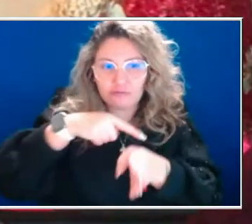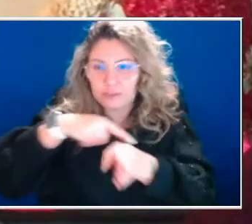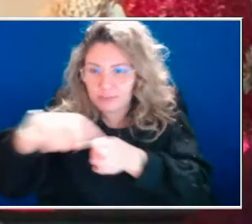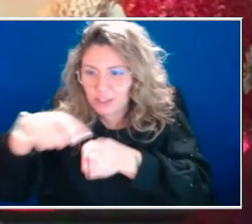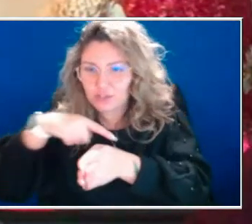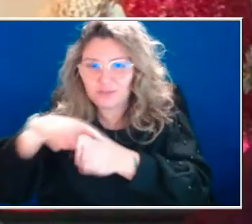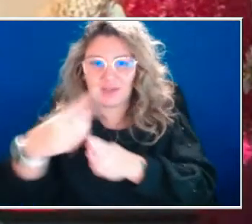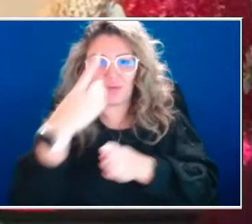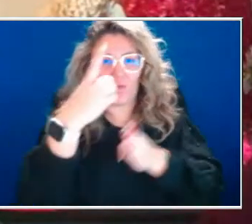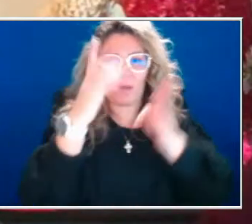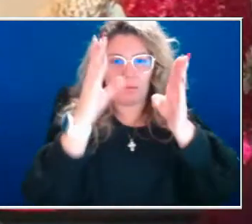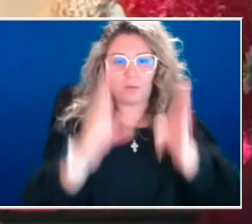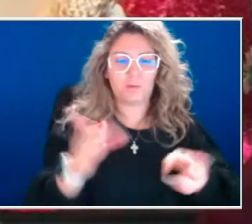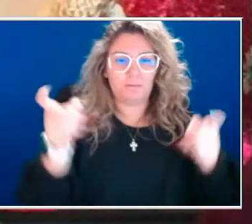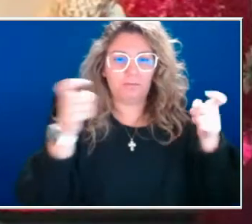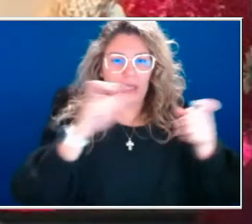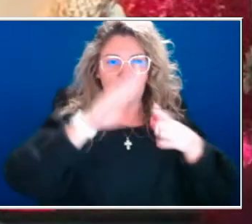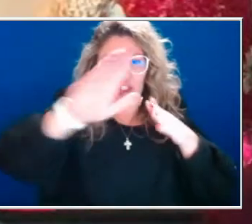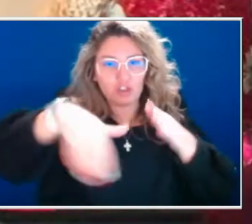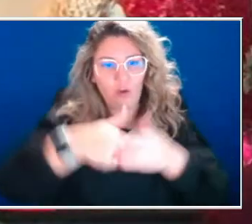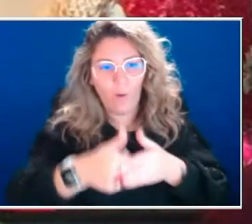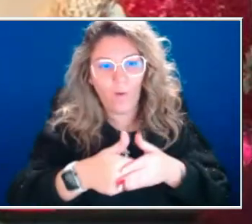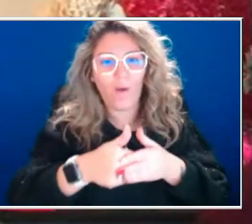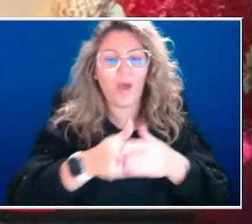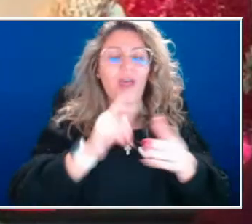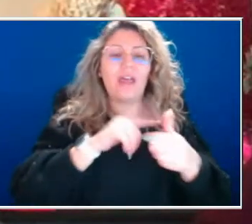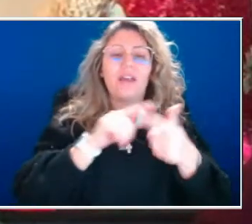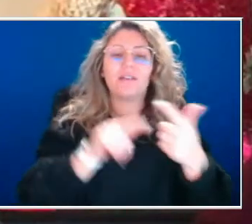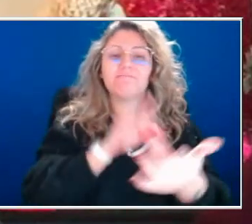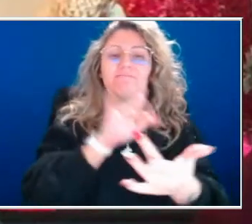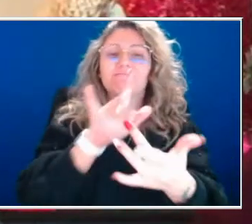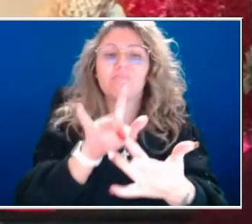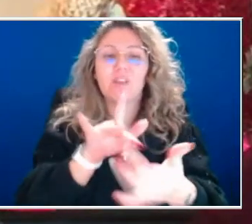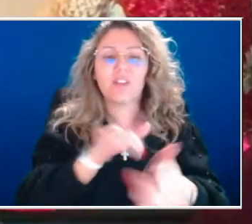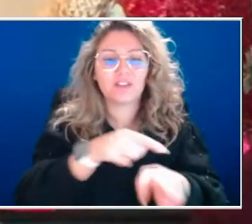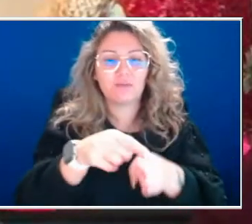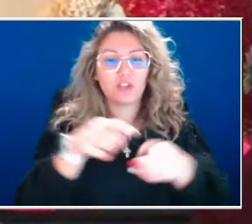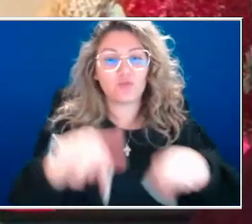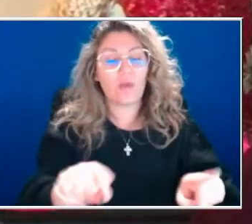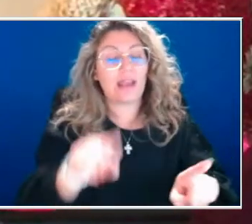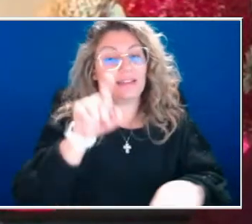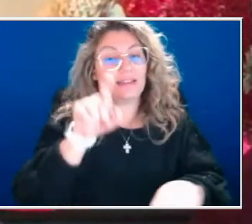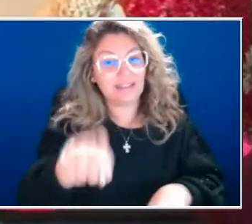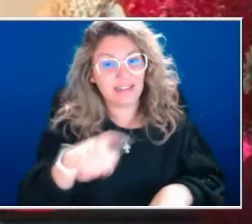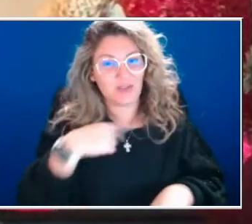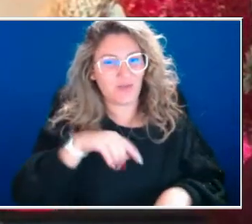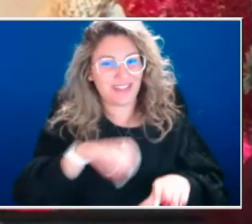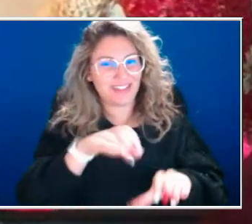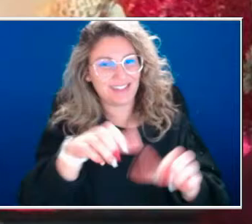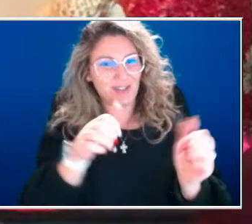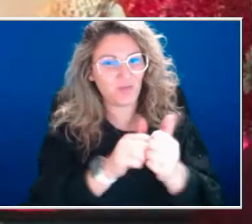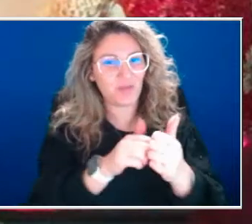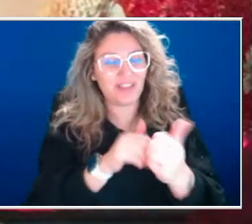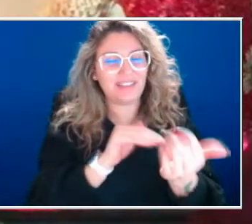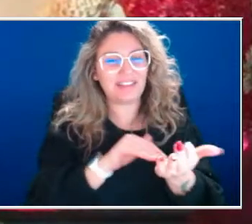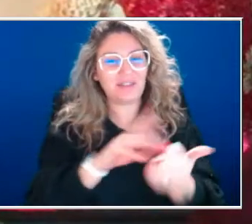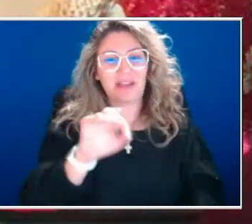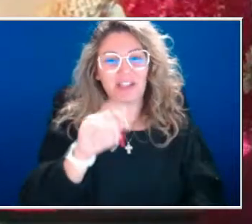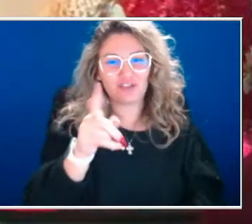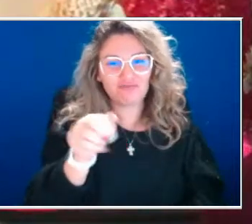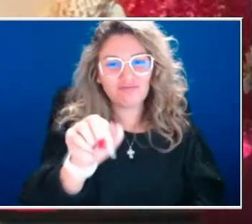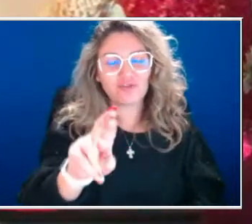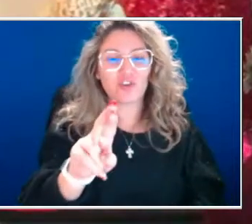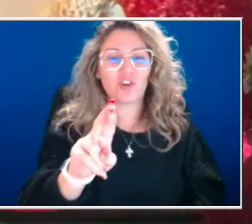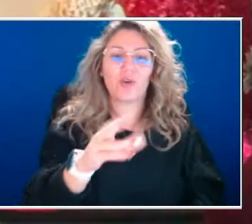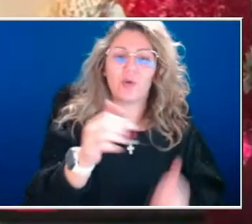to manage all of those things and reaching out to the specialist as I need them, which we did in the case with Dr. Meister. We knew that I had a prolapse and